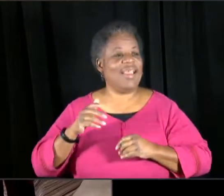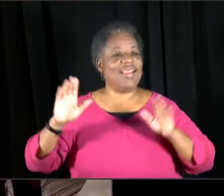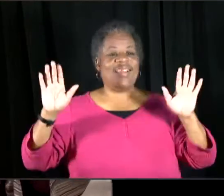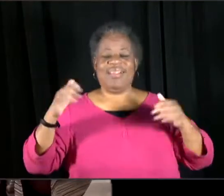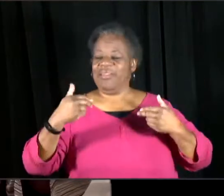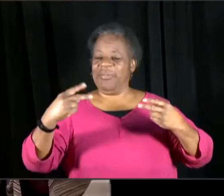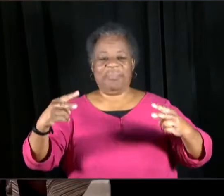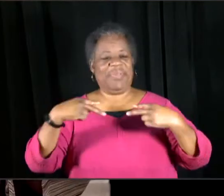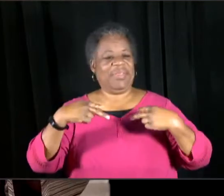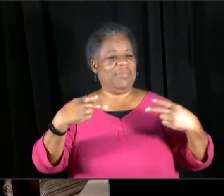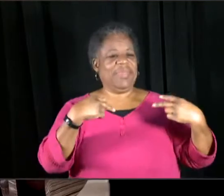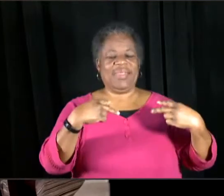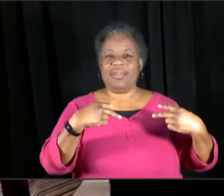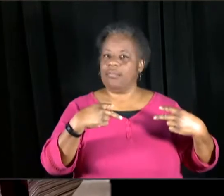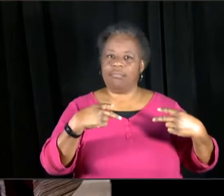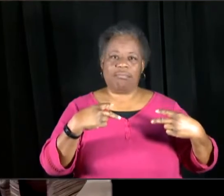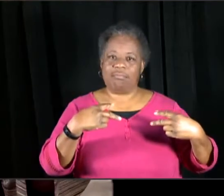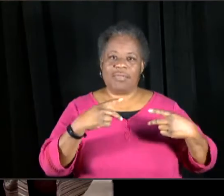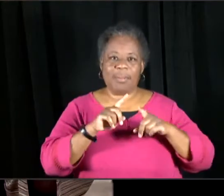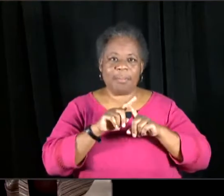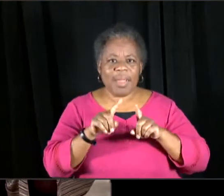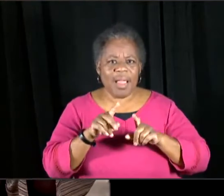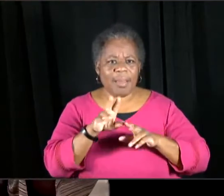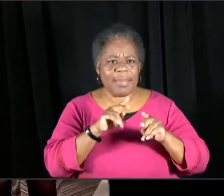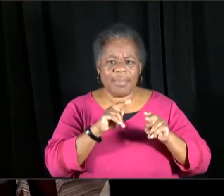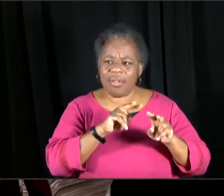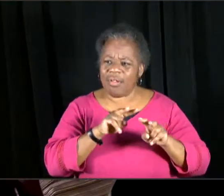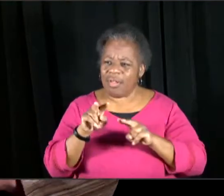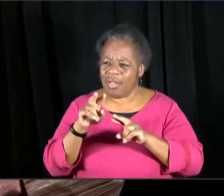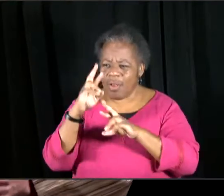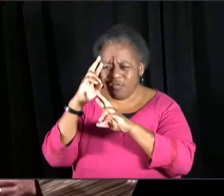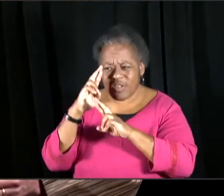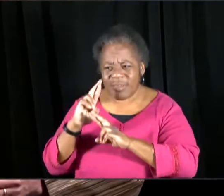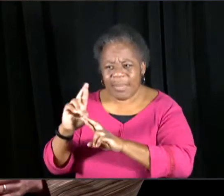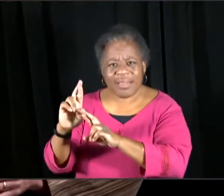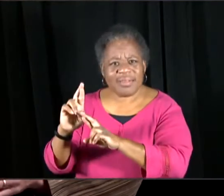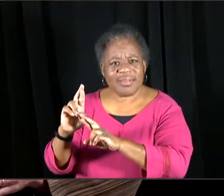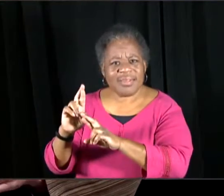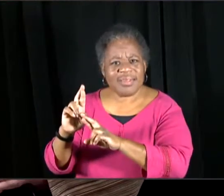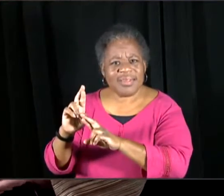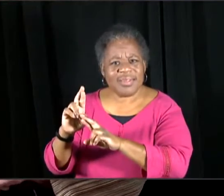to treat with respect, almost reverence.